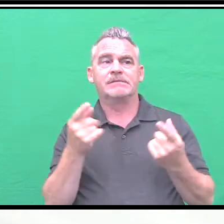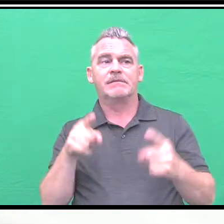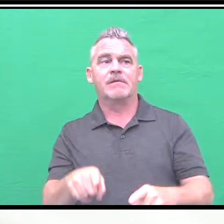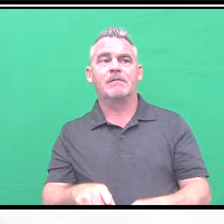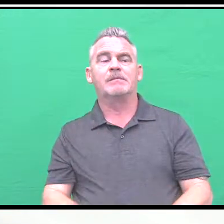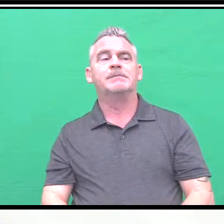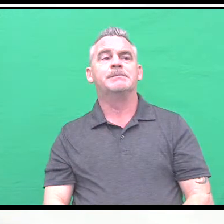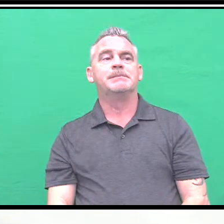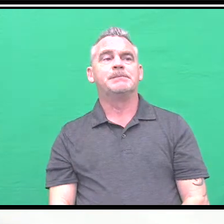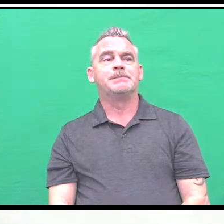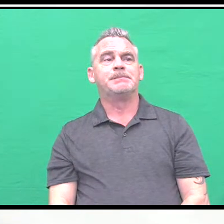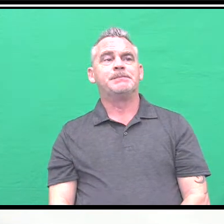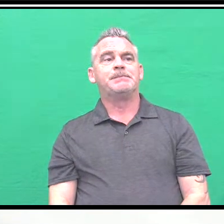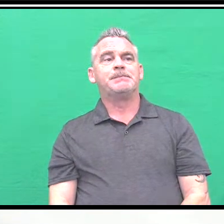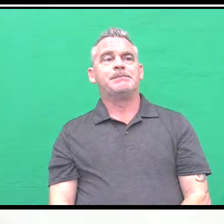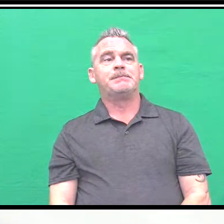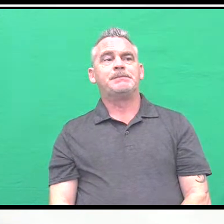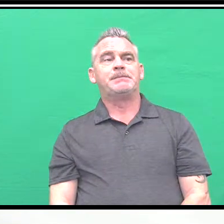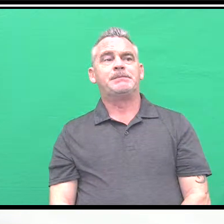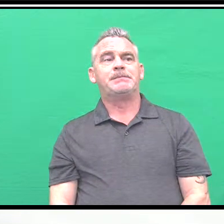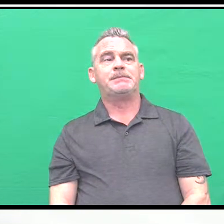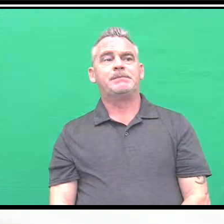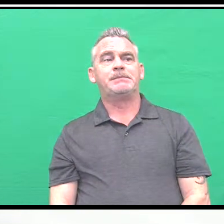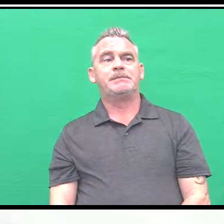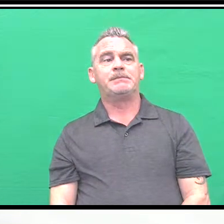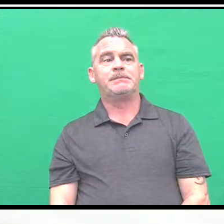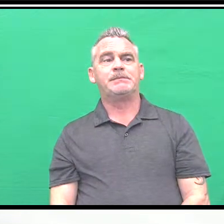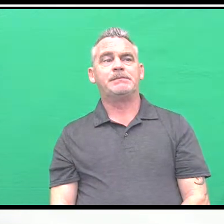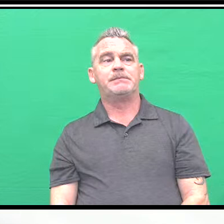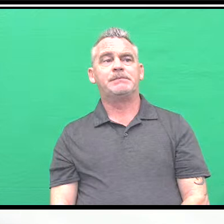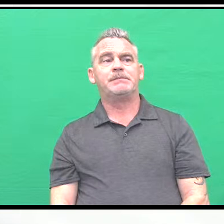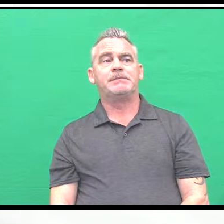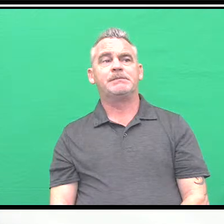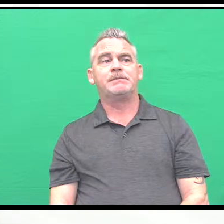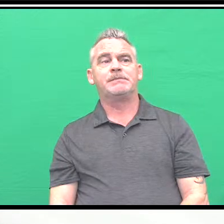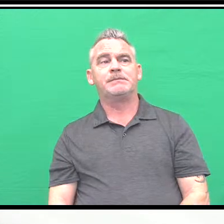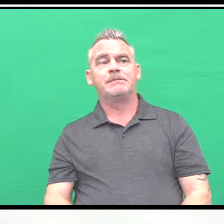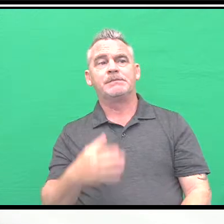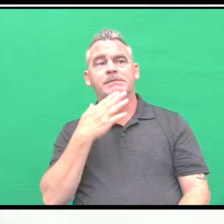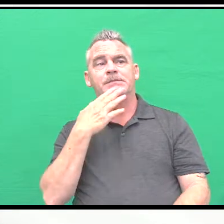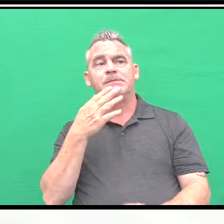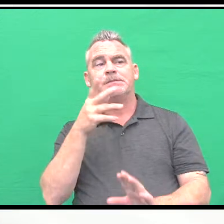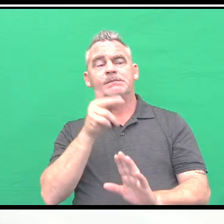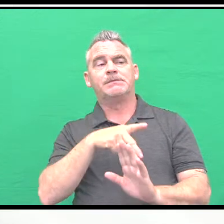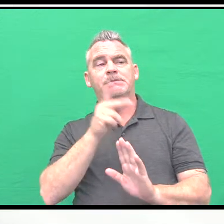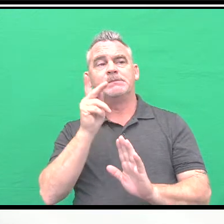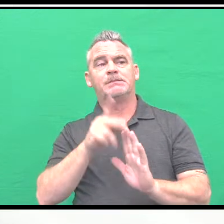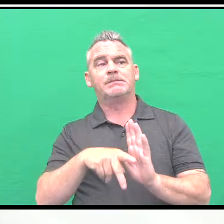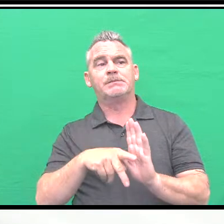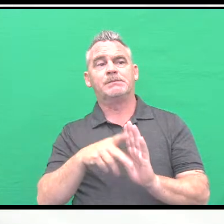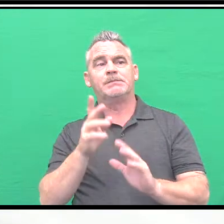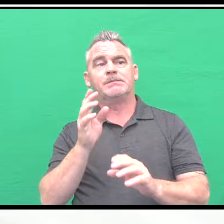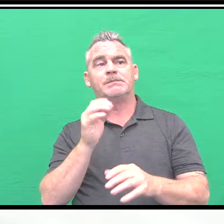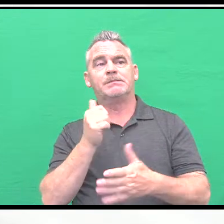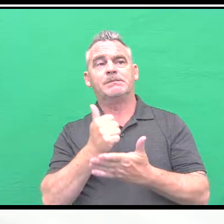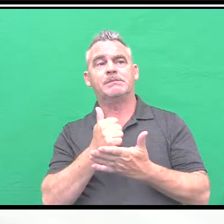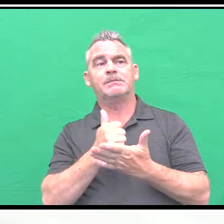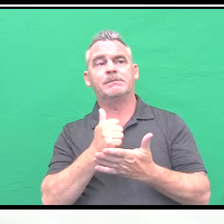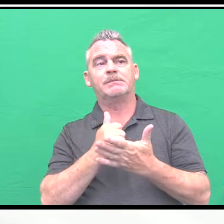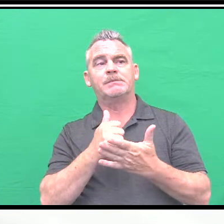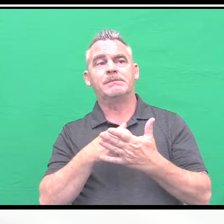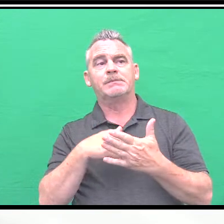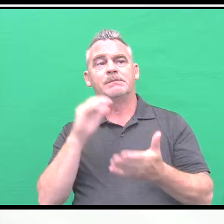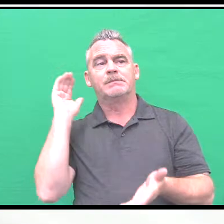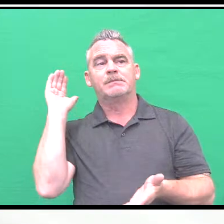So that it's a good program. It's been effective for us. It'll help us reduce our work comp insurance cost. And then as